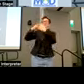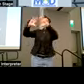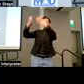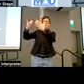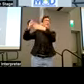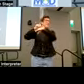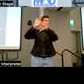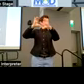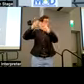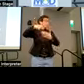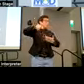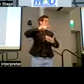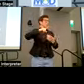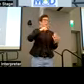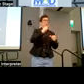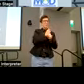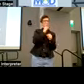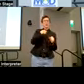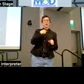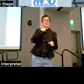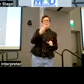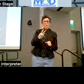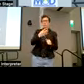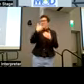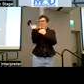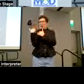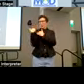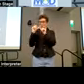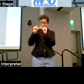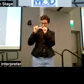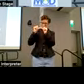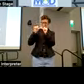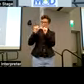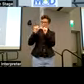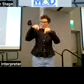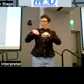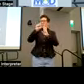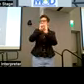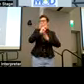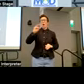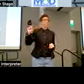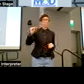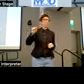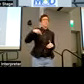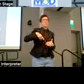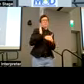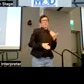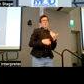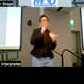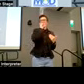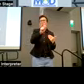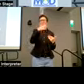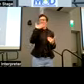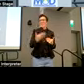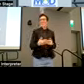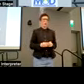advisory group that there is a voice and there's a driving, there's accountability at the Commonwealth of Massachusetts to get this done once and for all. Thank